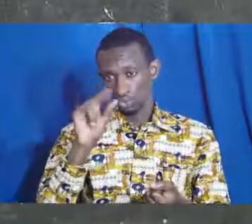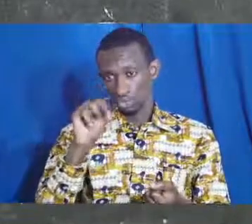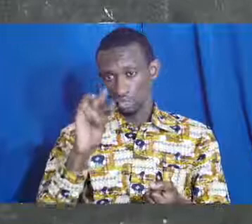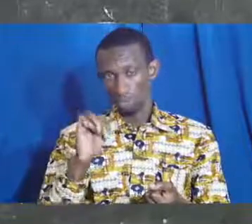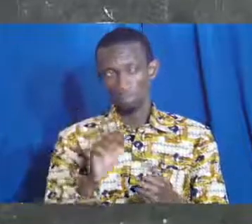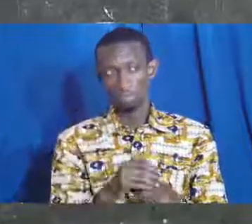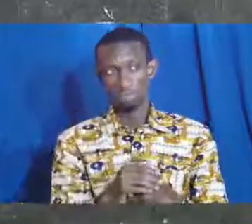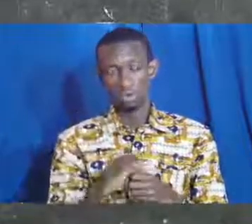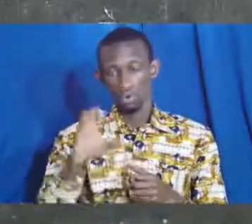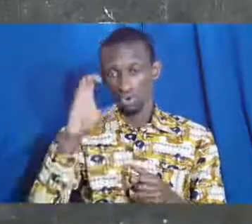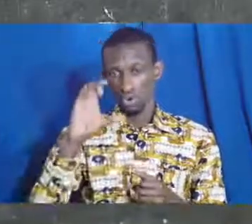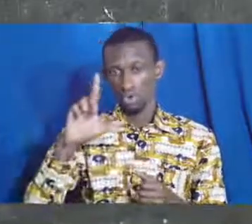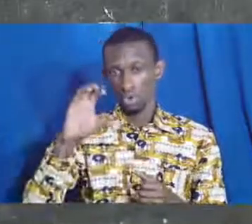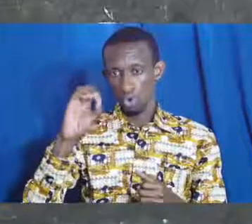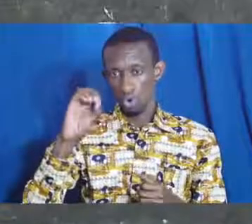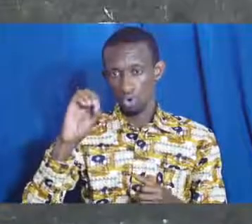forming,